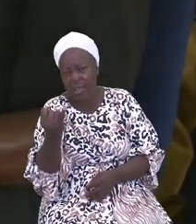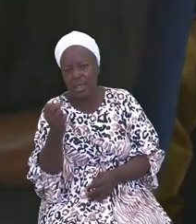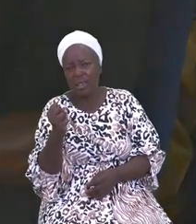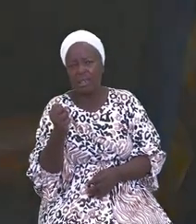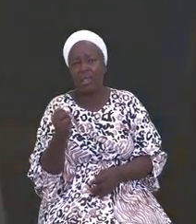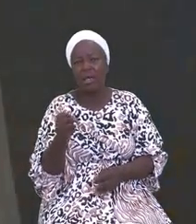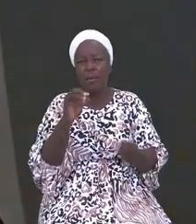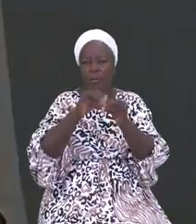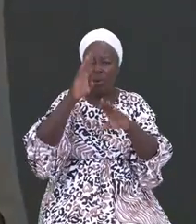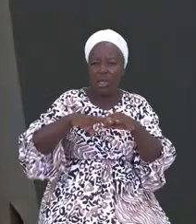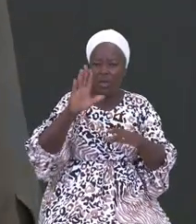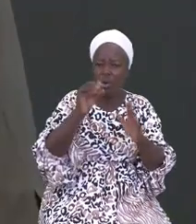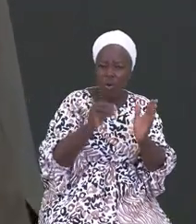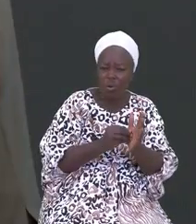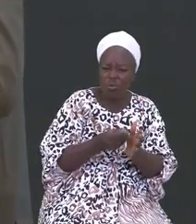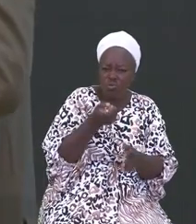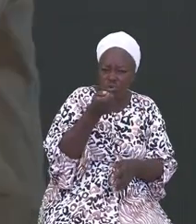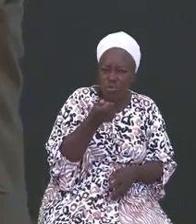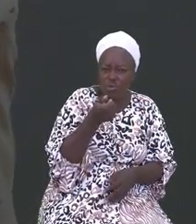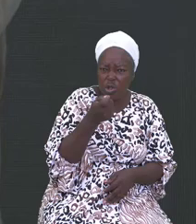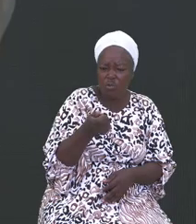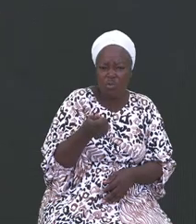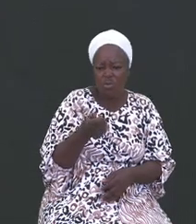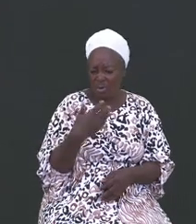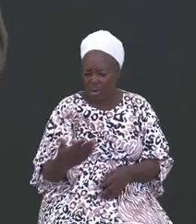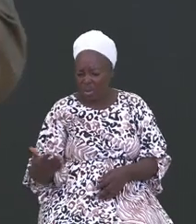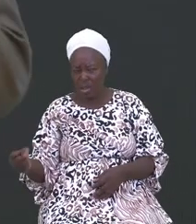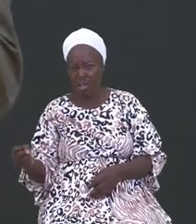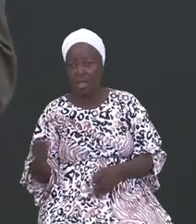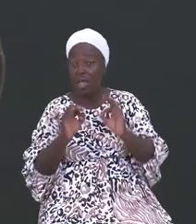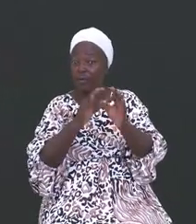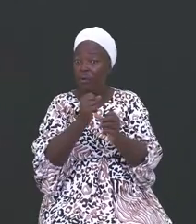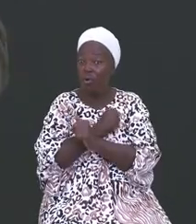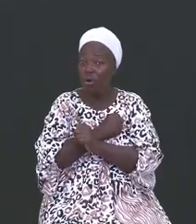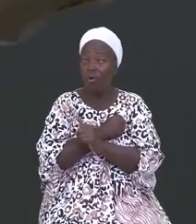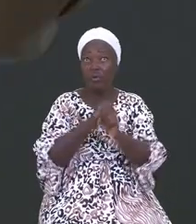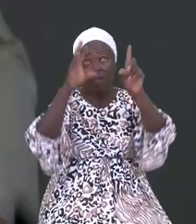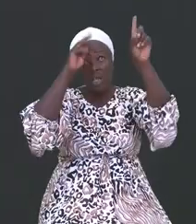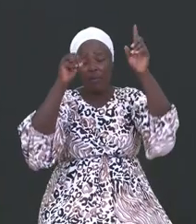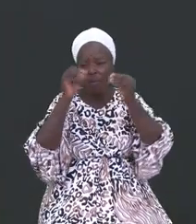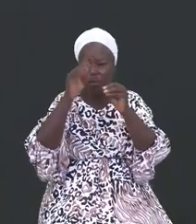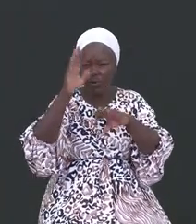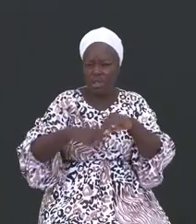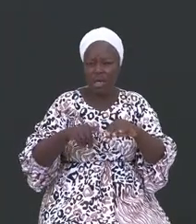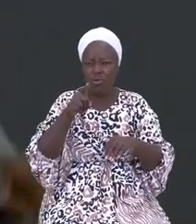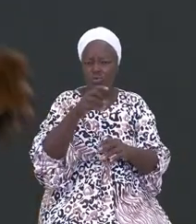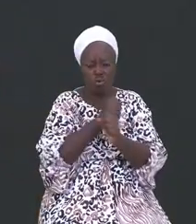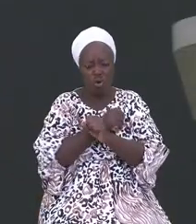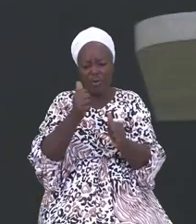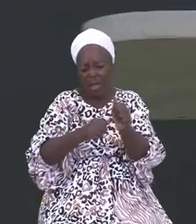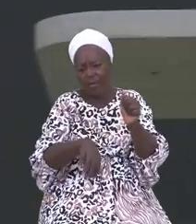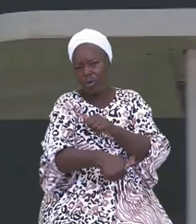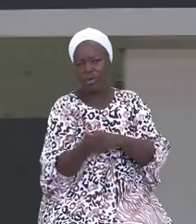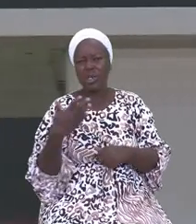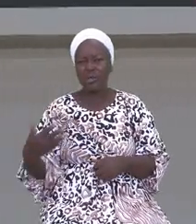your own petty belongings. If you love him more than you love every other